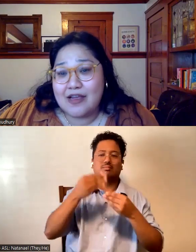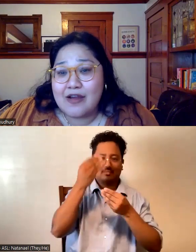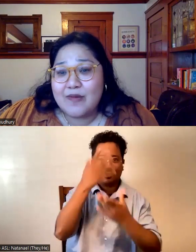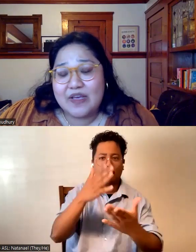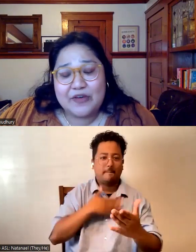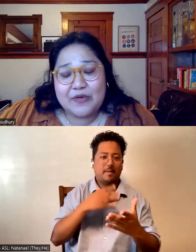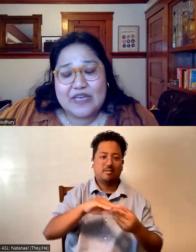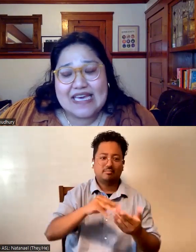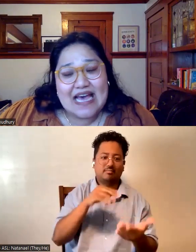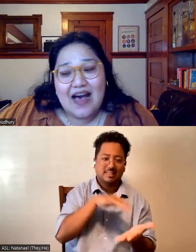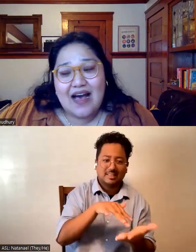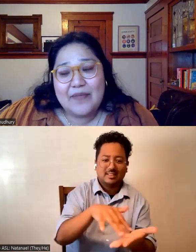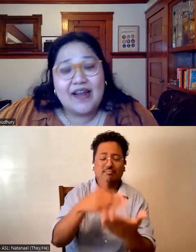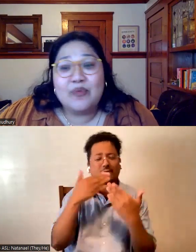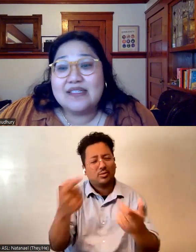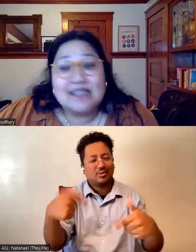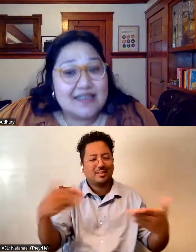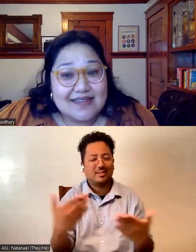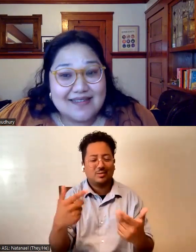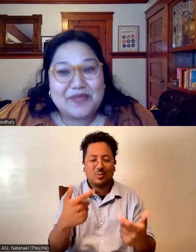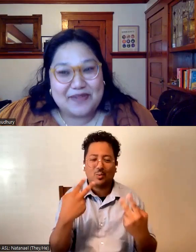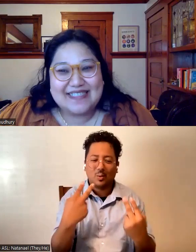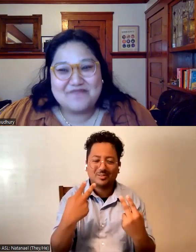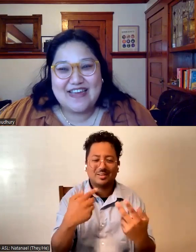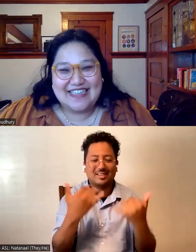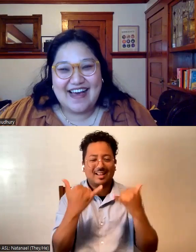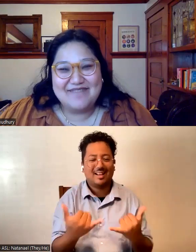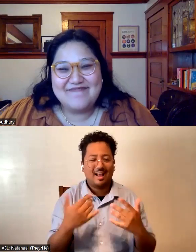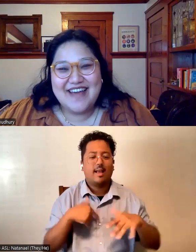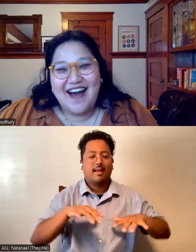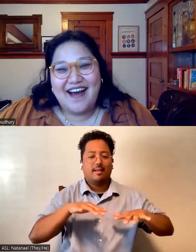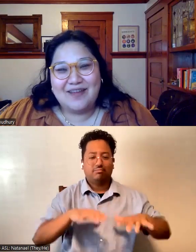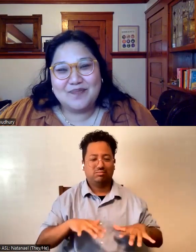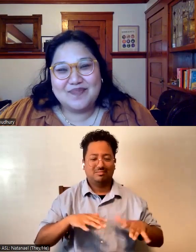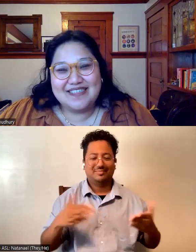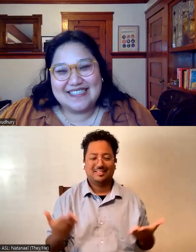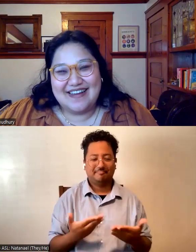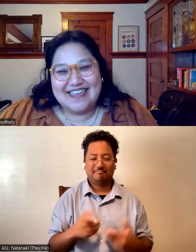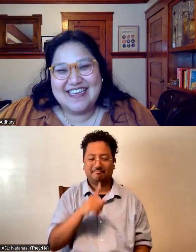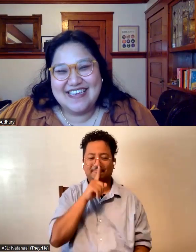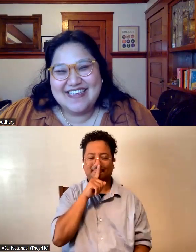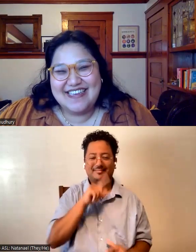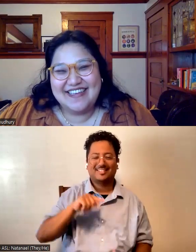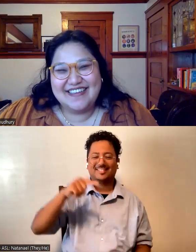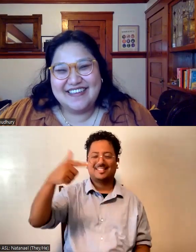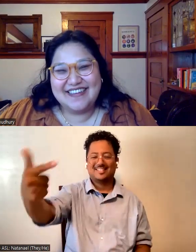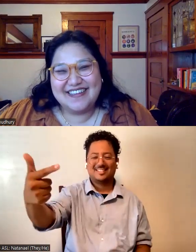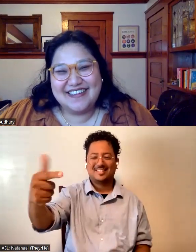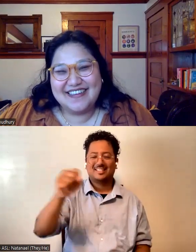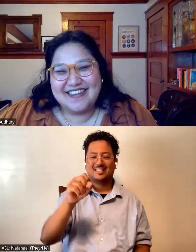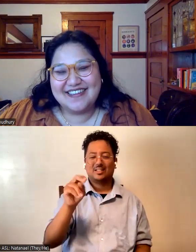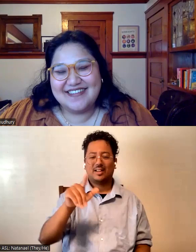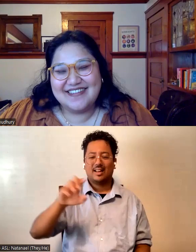in here and being here with me. And I will cede the rest of my time to Sonalee. Oh my